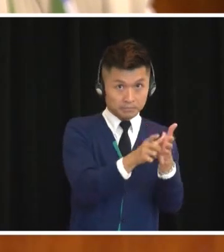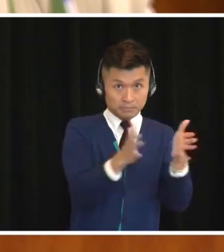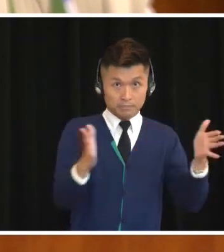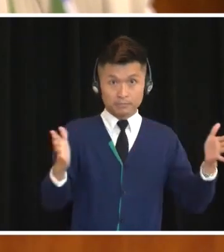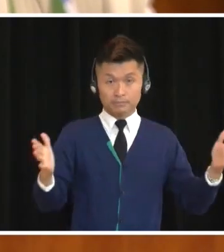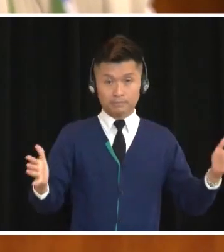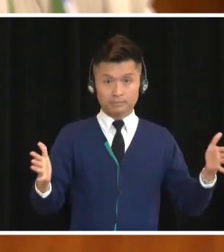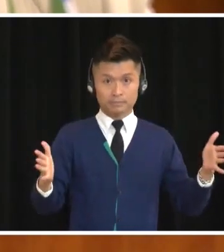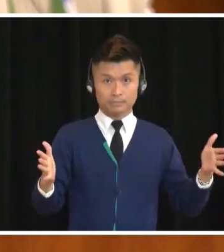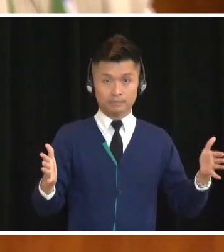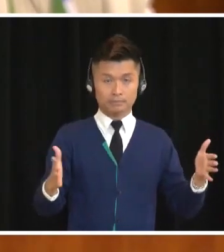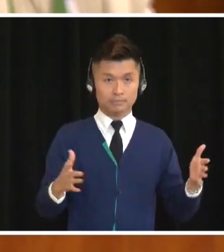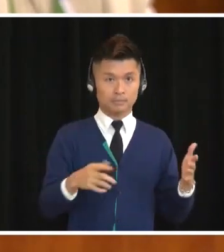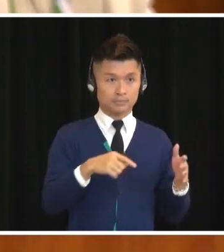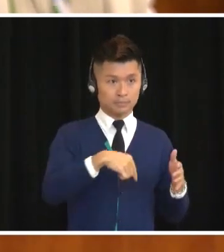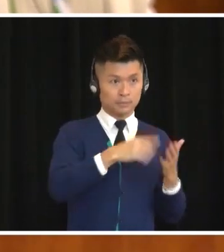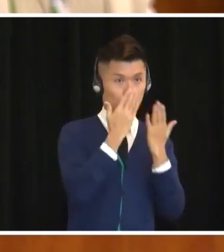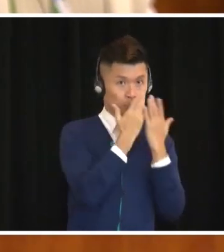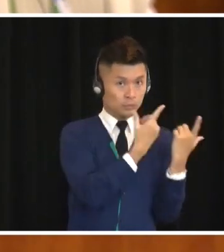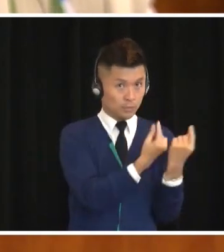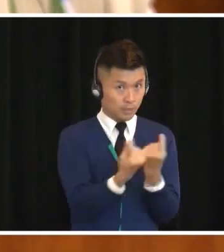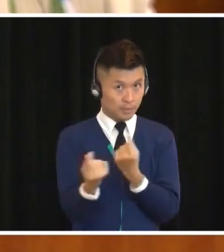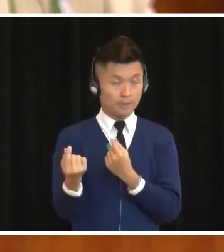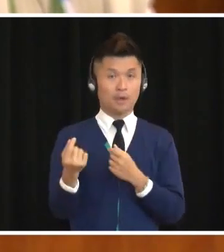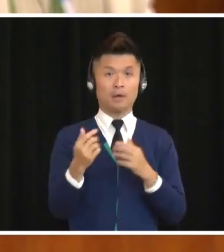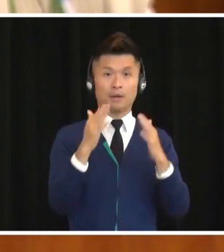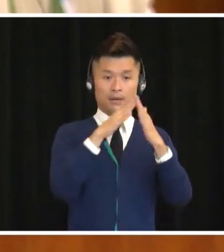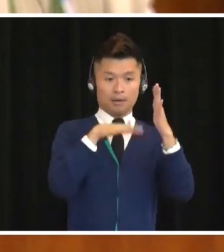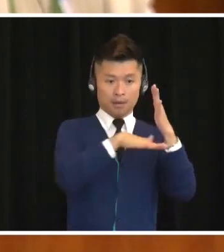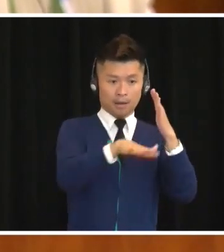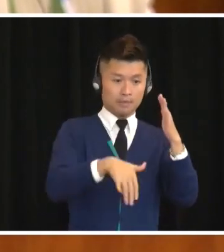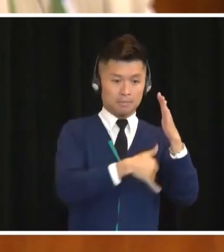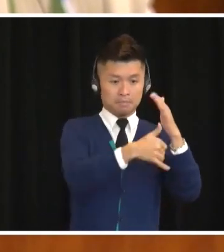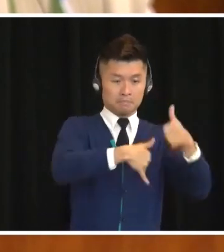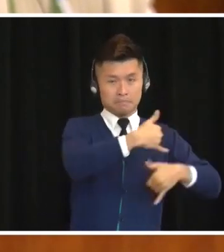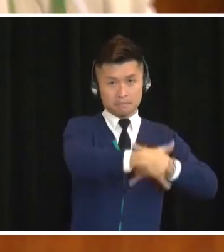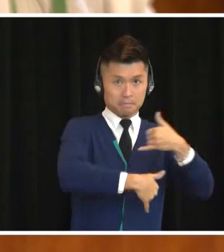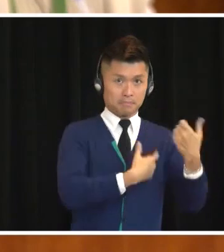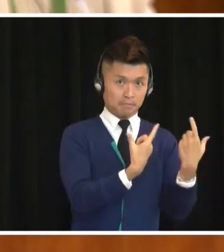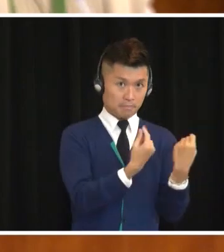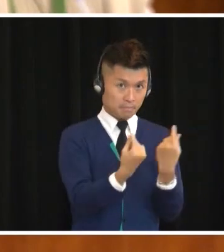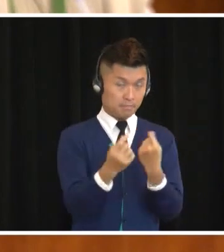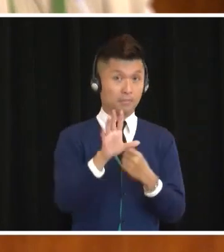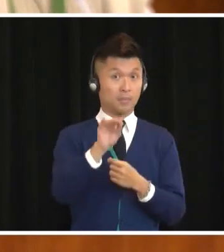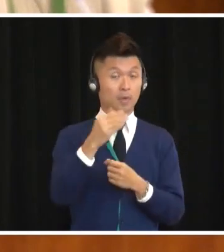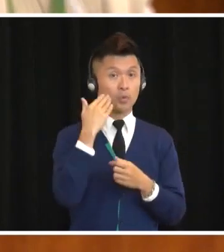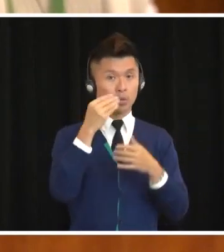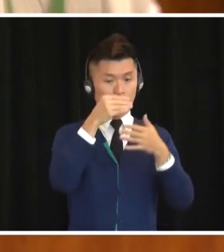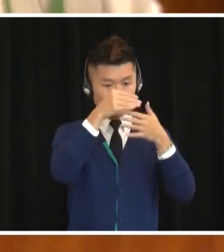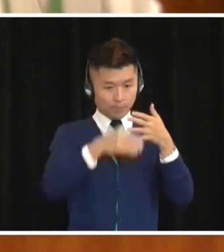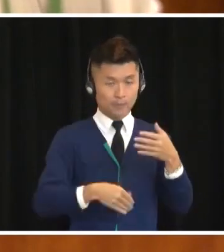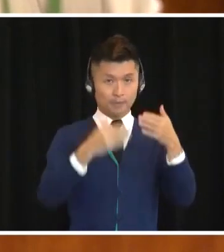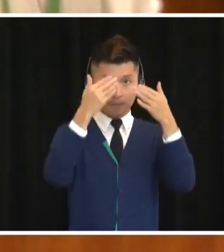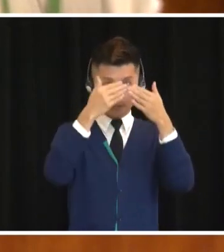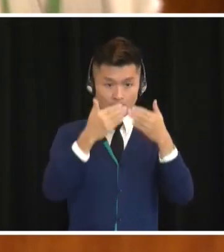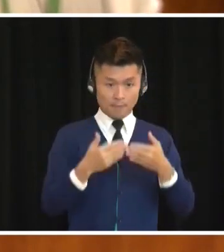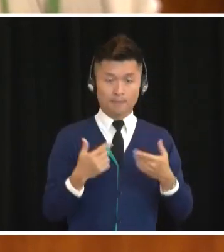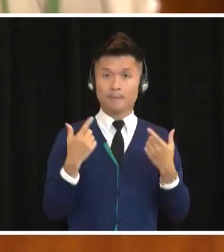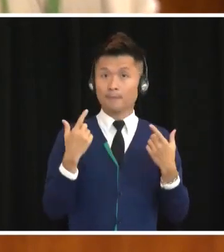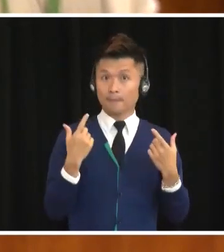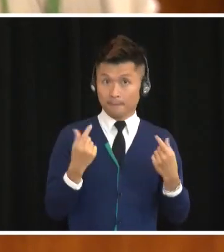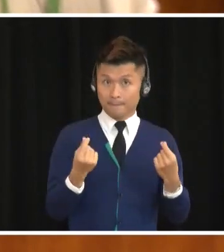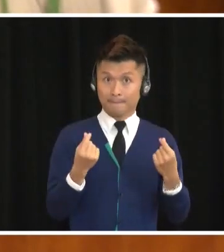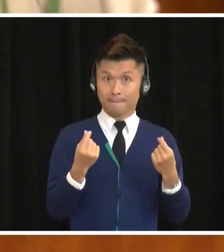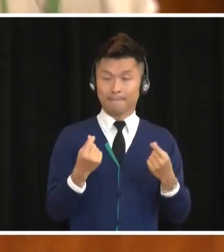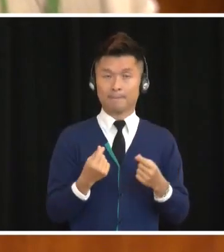his employers, to make sure that during the probation period, the juvenile leads a normal,